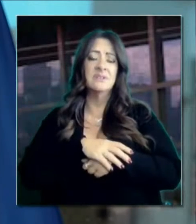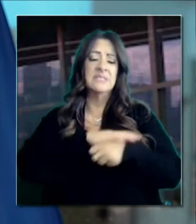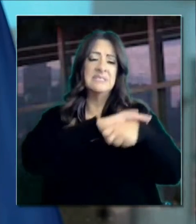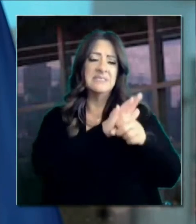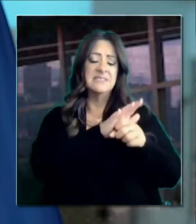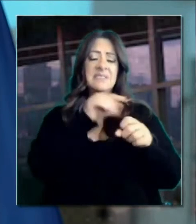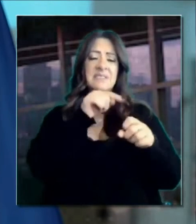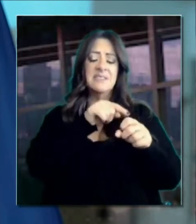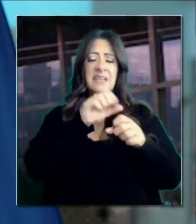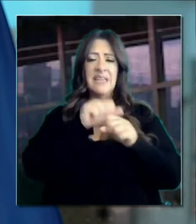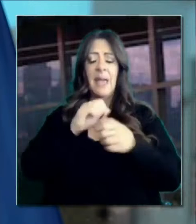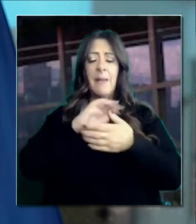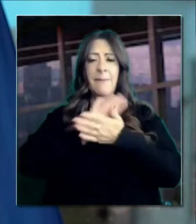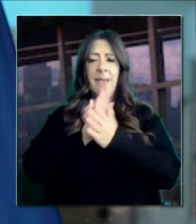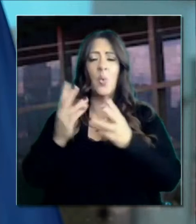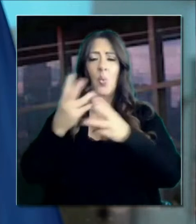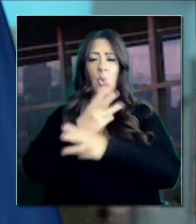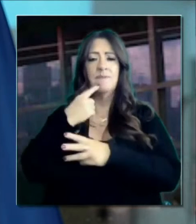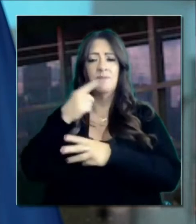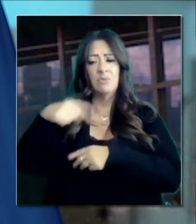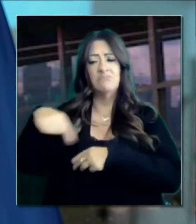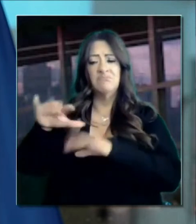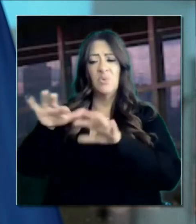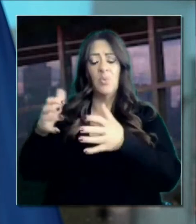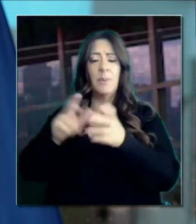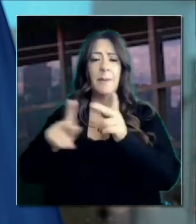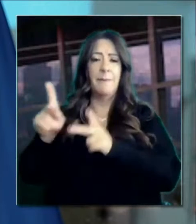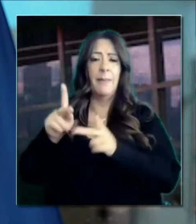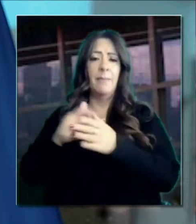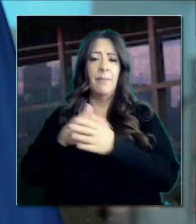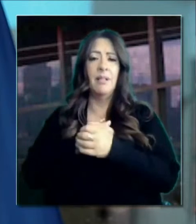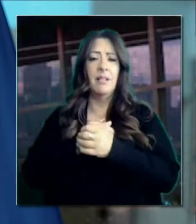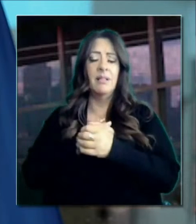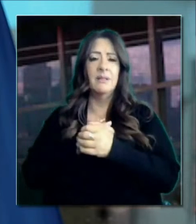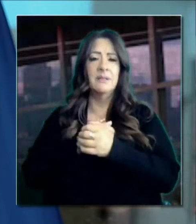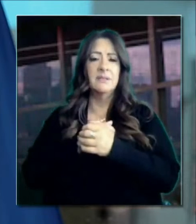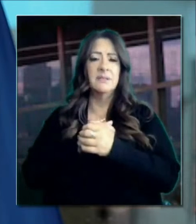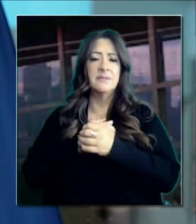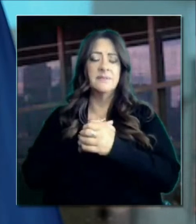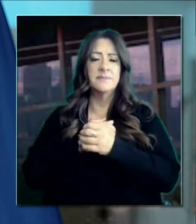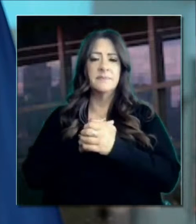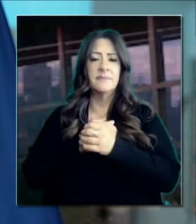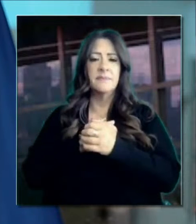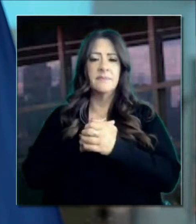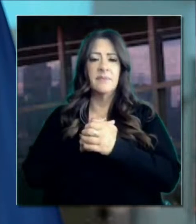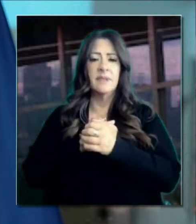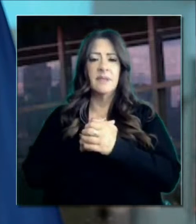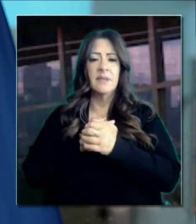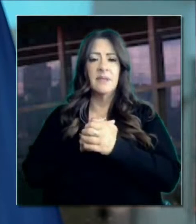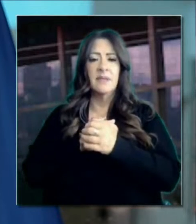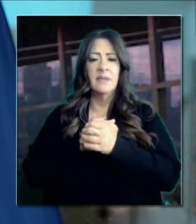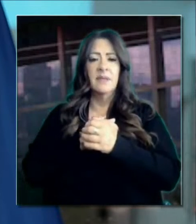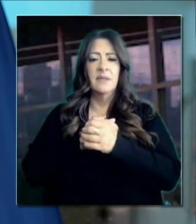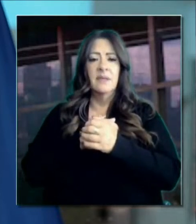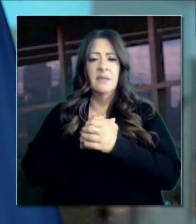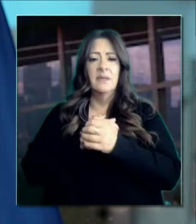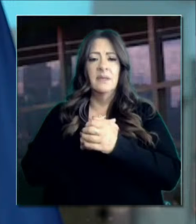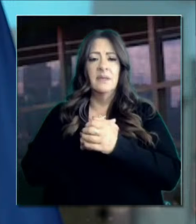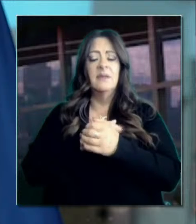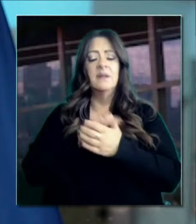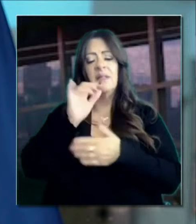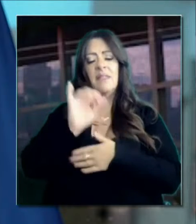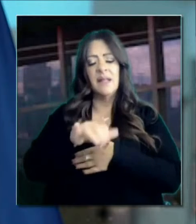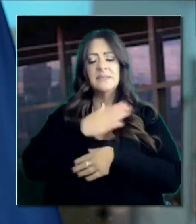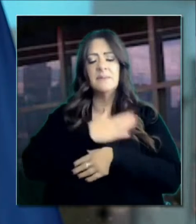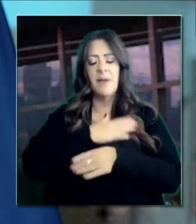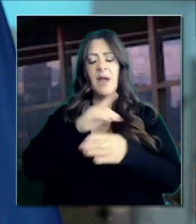So forgive me for belaboring that, but I think squares, I think, very much with the first part of your question